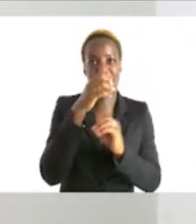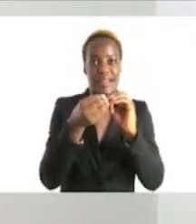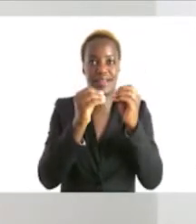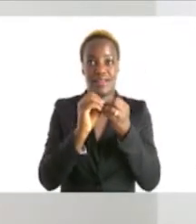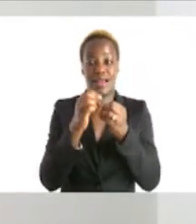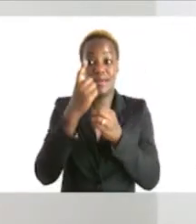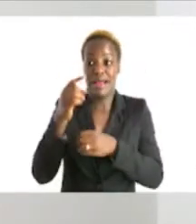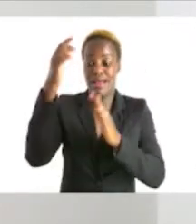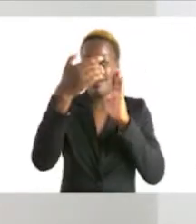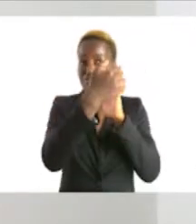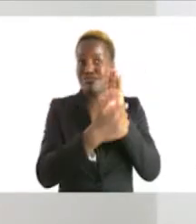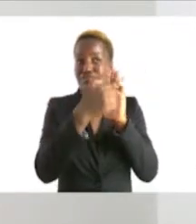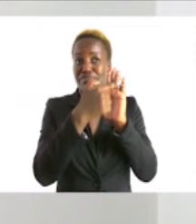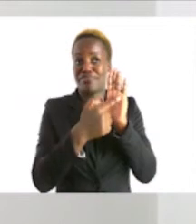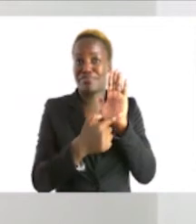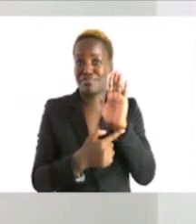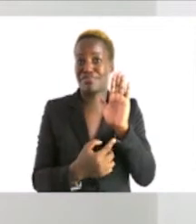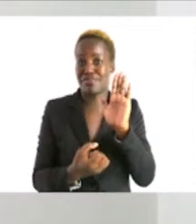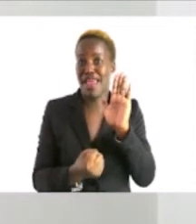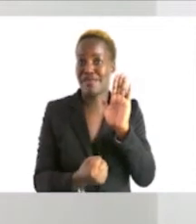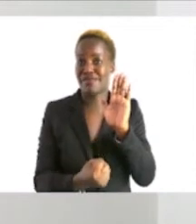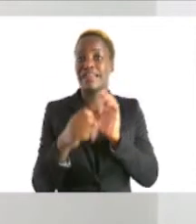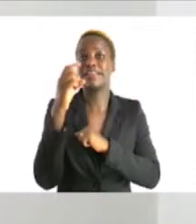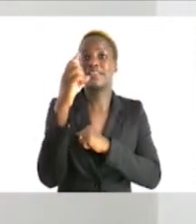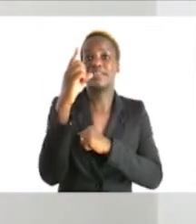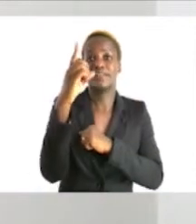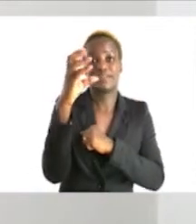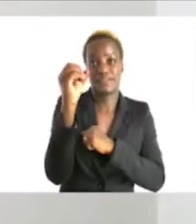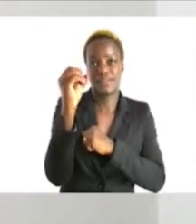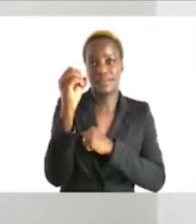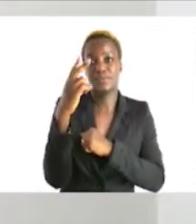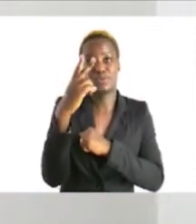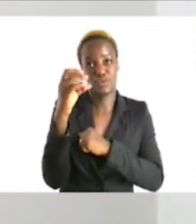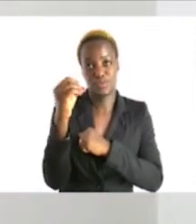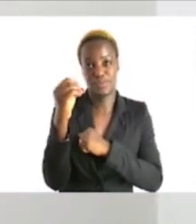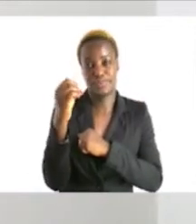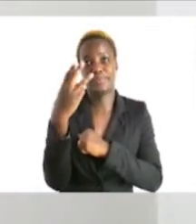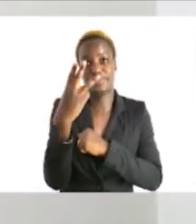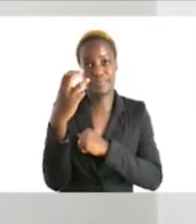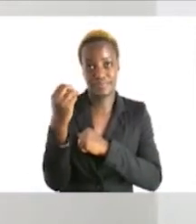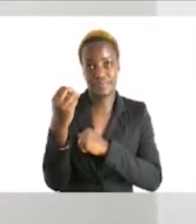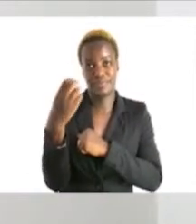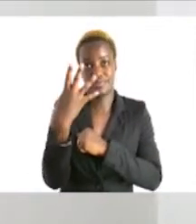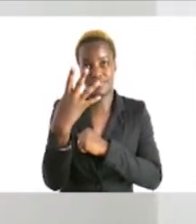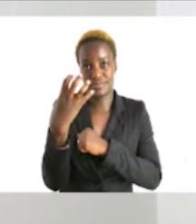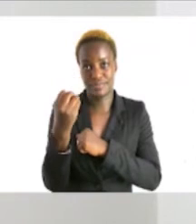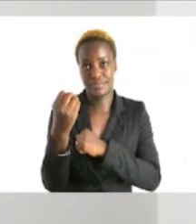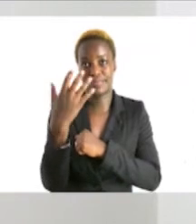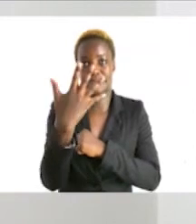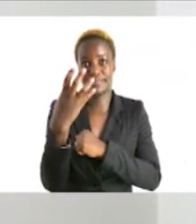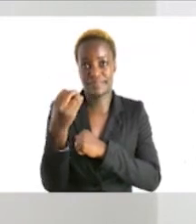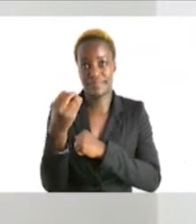the numbers are arranged neatly here. Let us quickly count. 10, 20, 30,